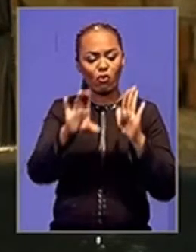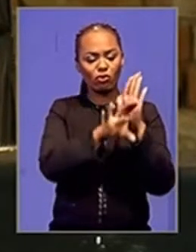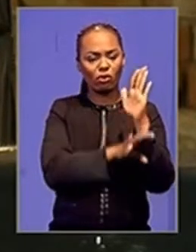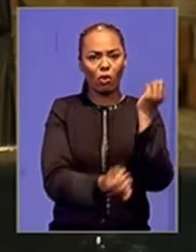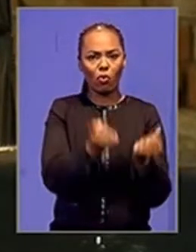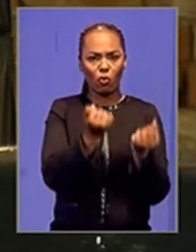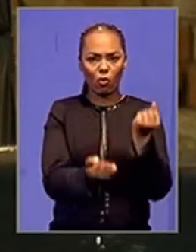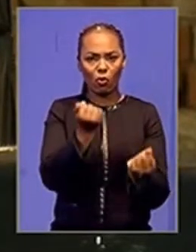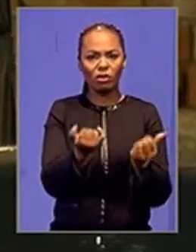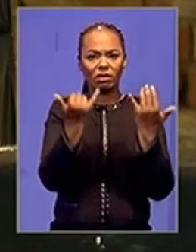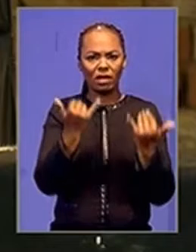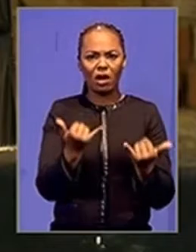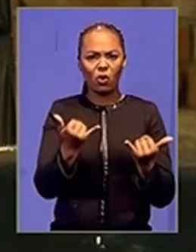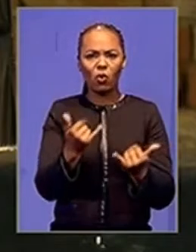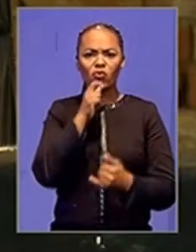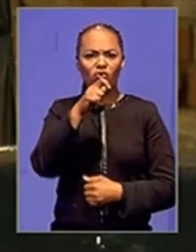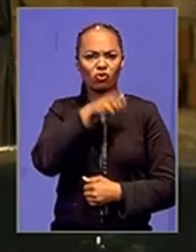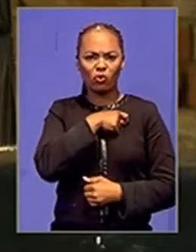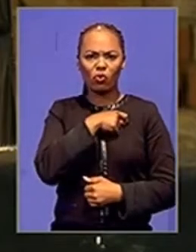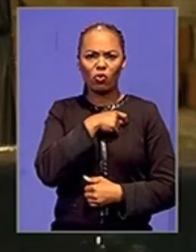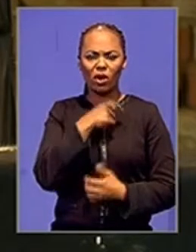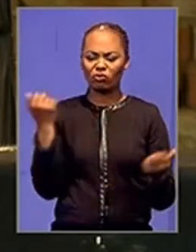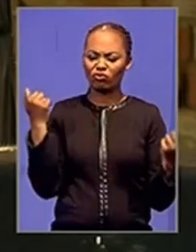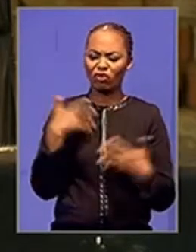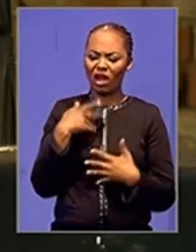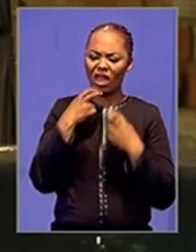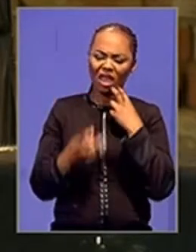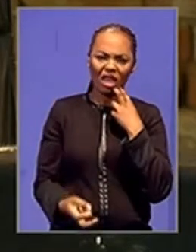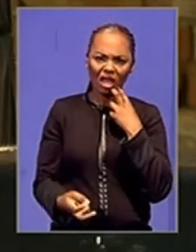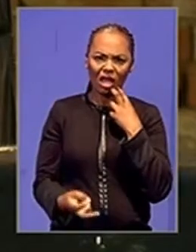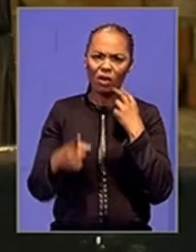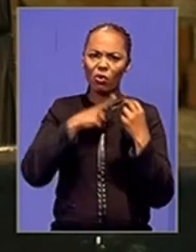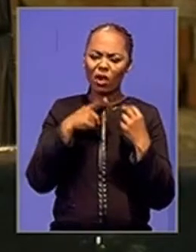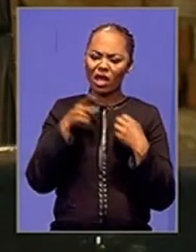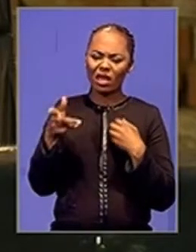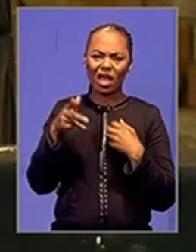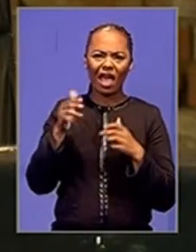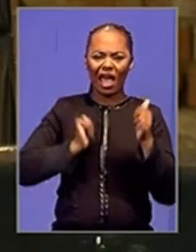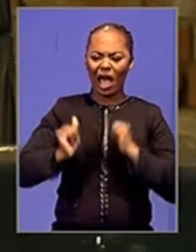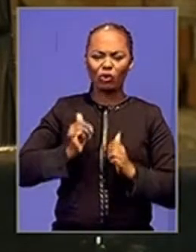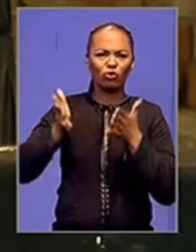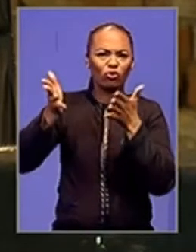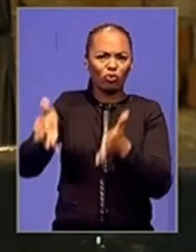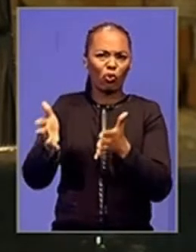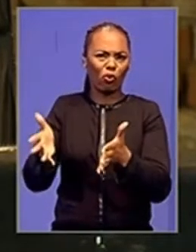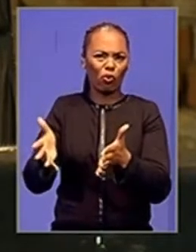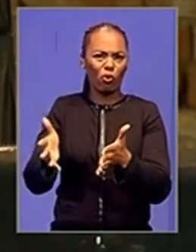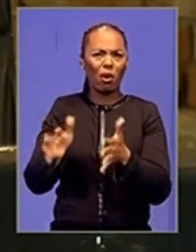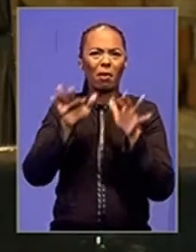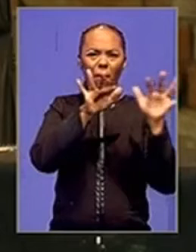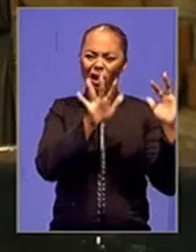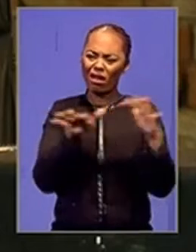disturbing that he, who twice swore allegiance to the Republic, its laws and the